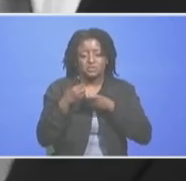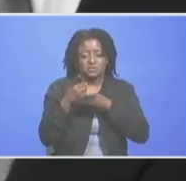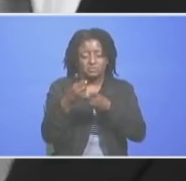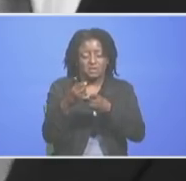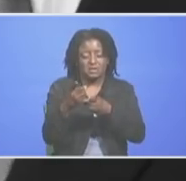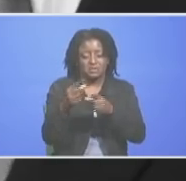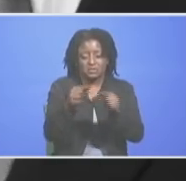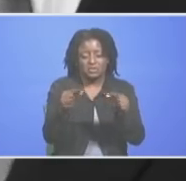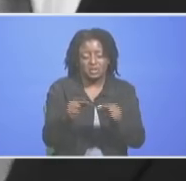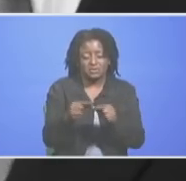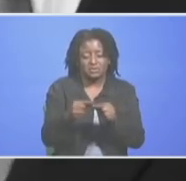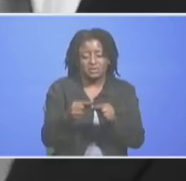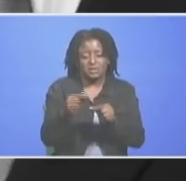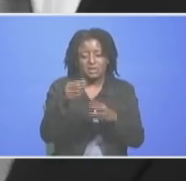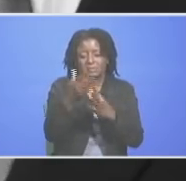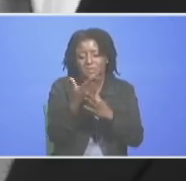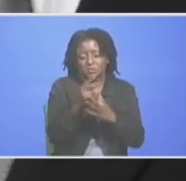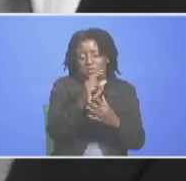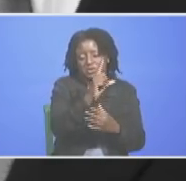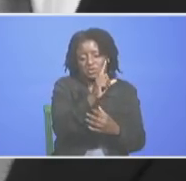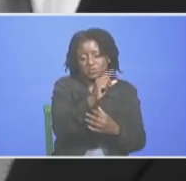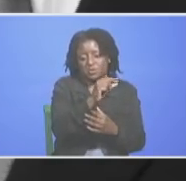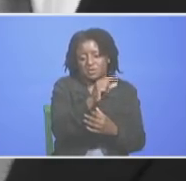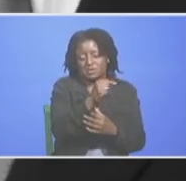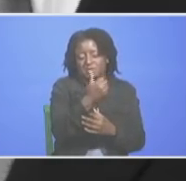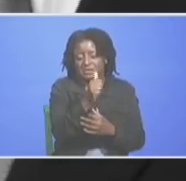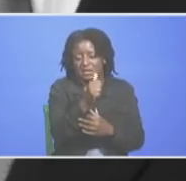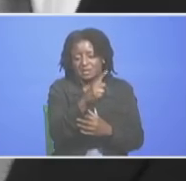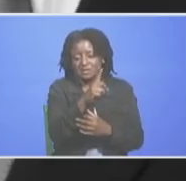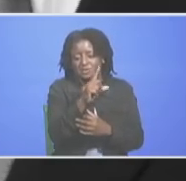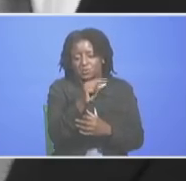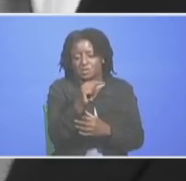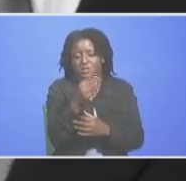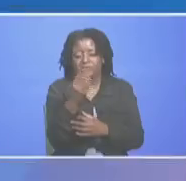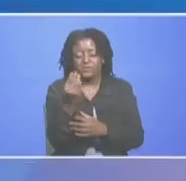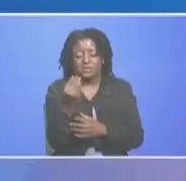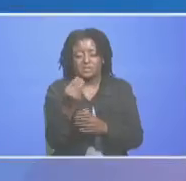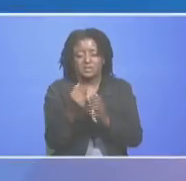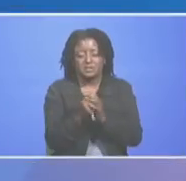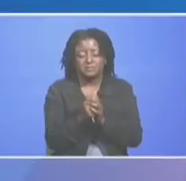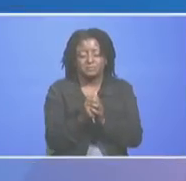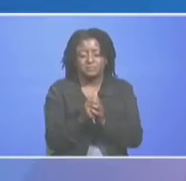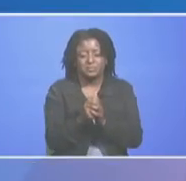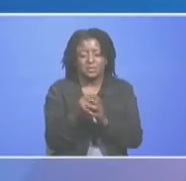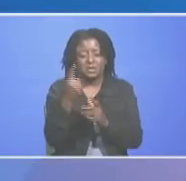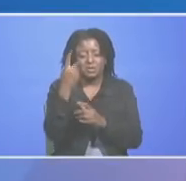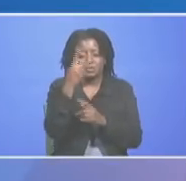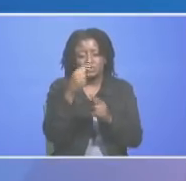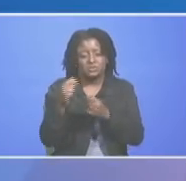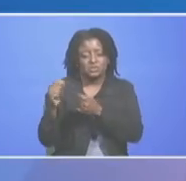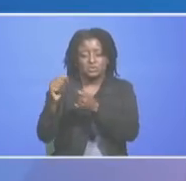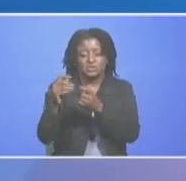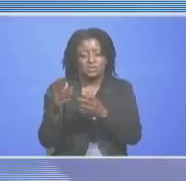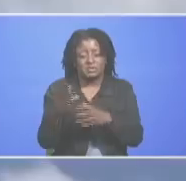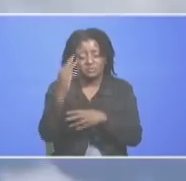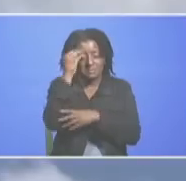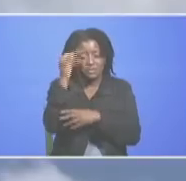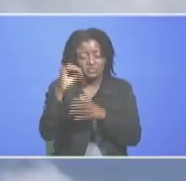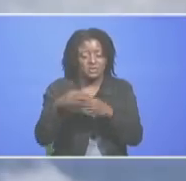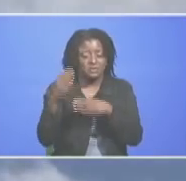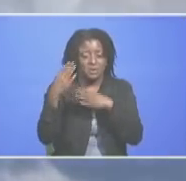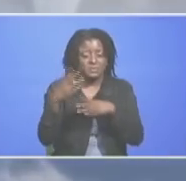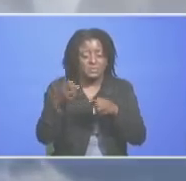between 2010 and 2014. Ministry of Tourism officials say the tourism industry of the Bahamas has lost